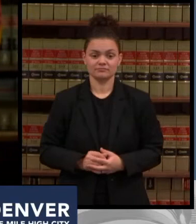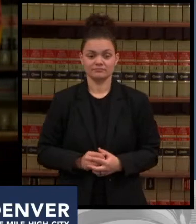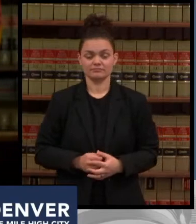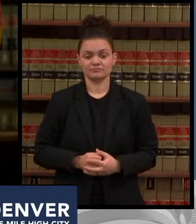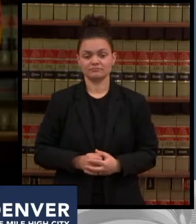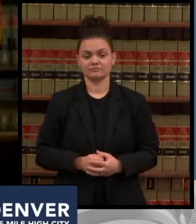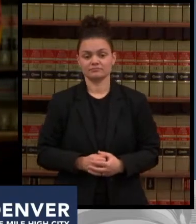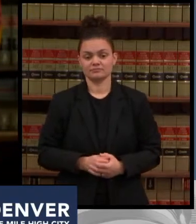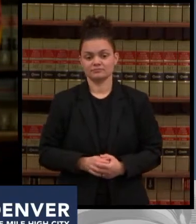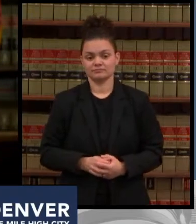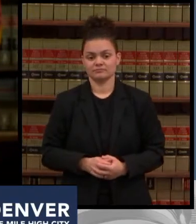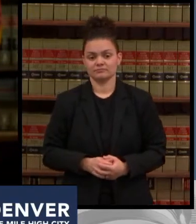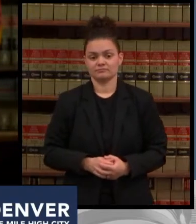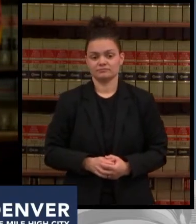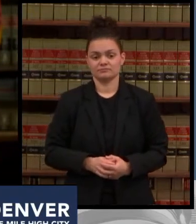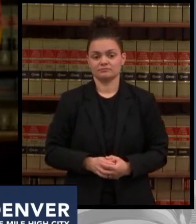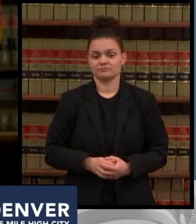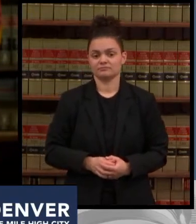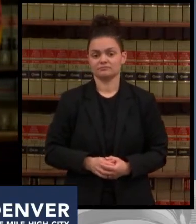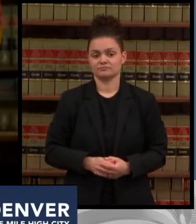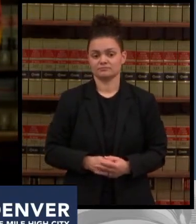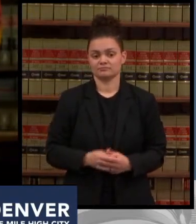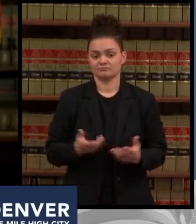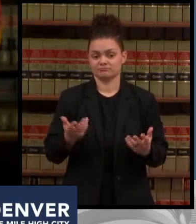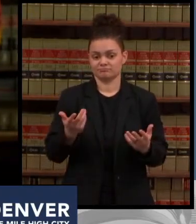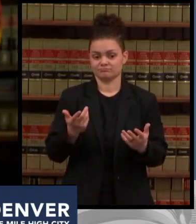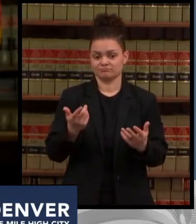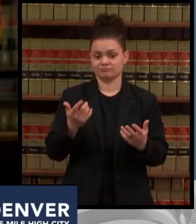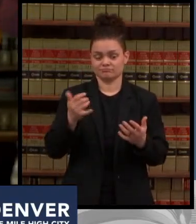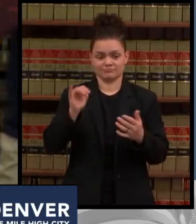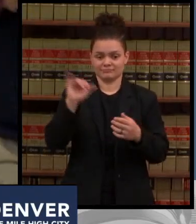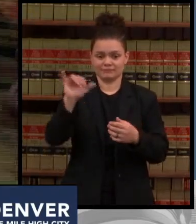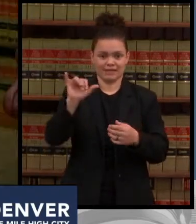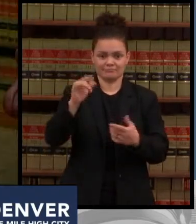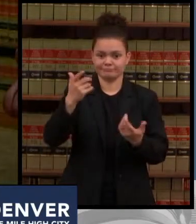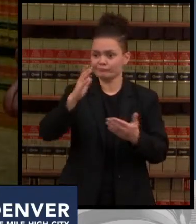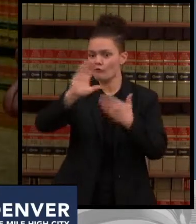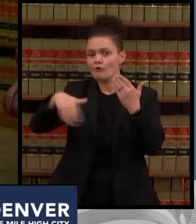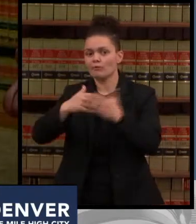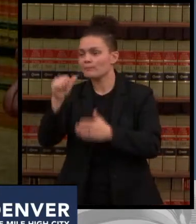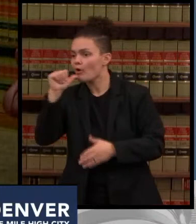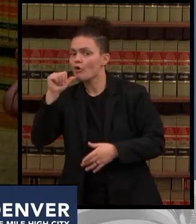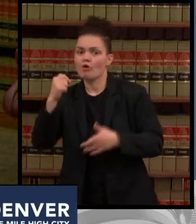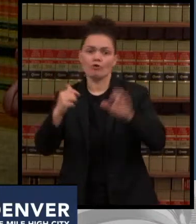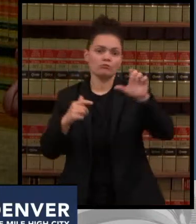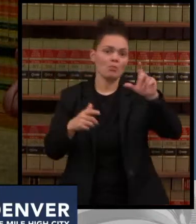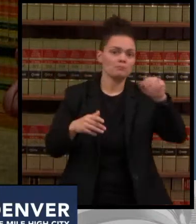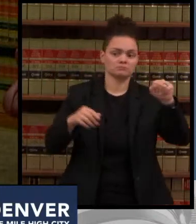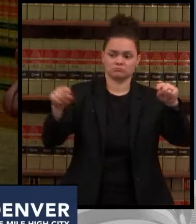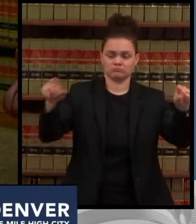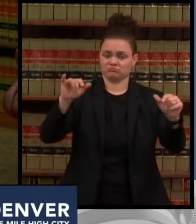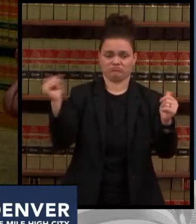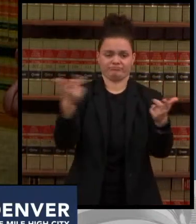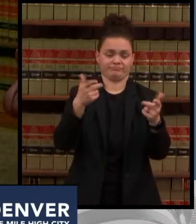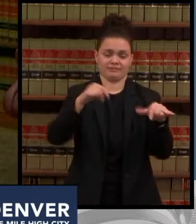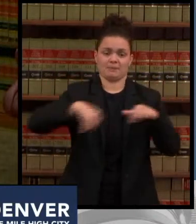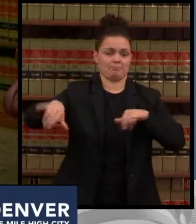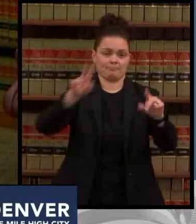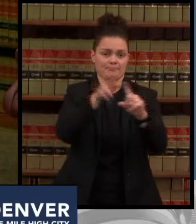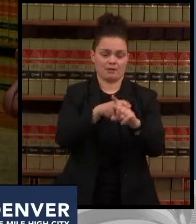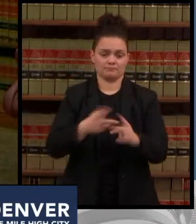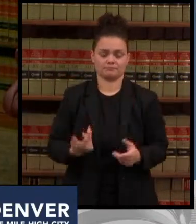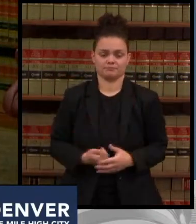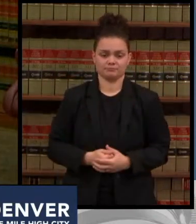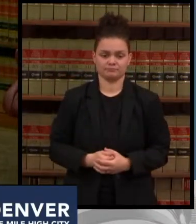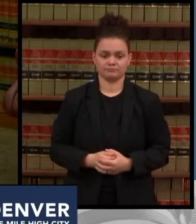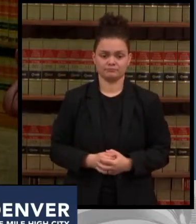requirement in place for all of your patrons. Is there anyone else who? Go ahead, Dr. Douglas. Yeah, I just want to echo Mayor Hancock. That